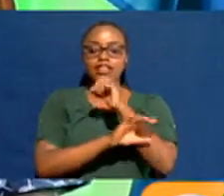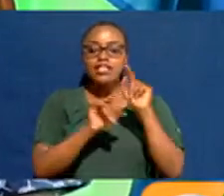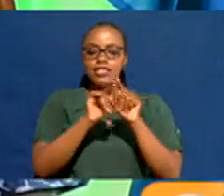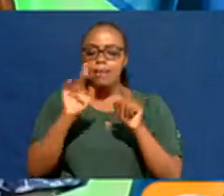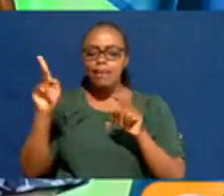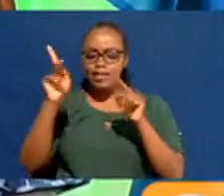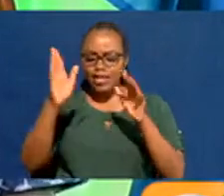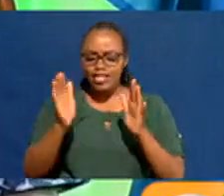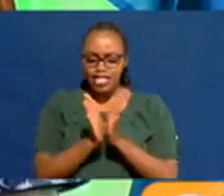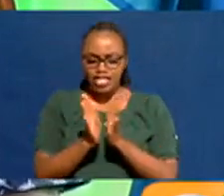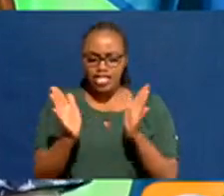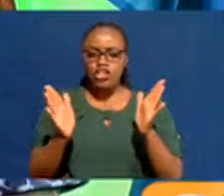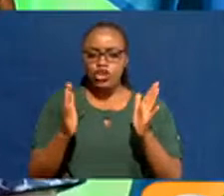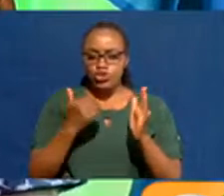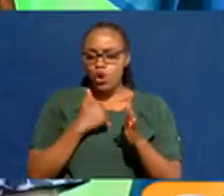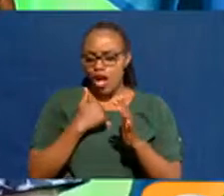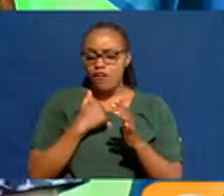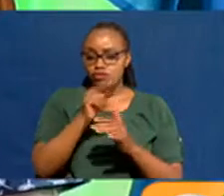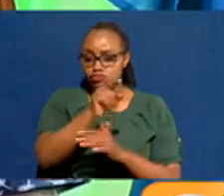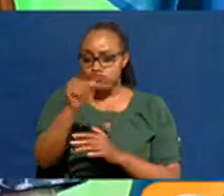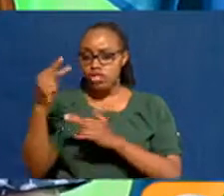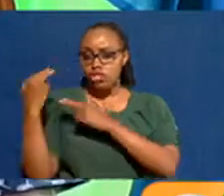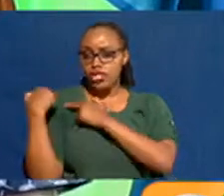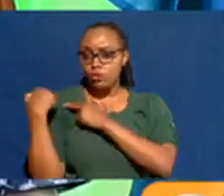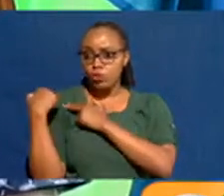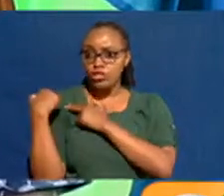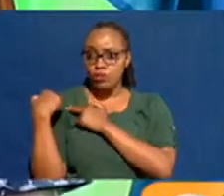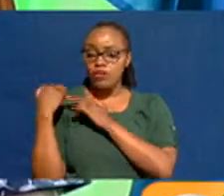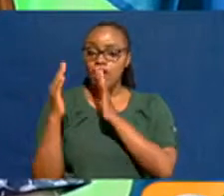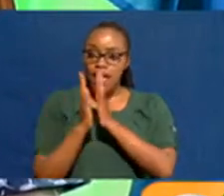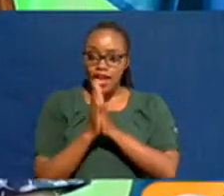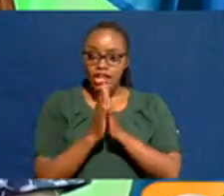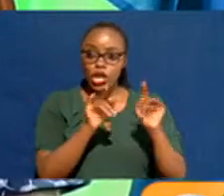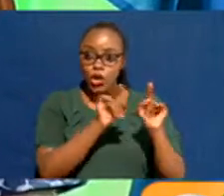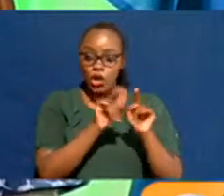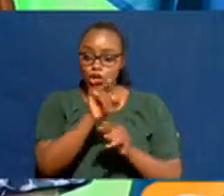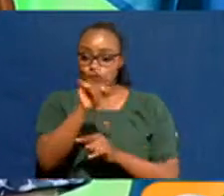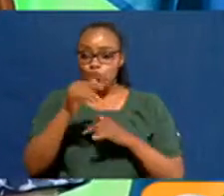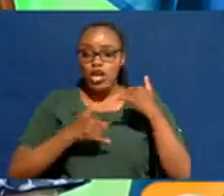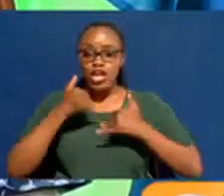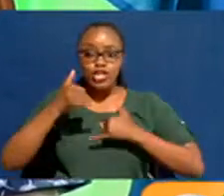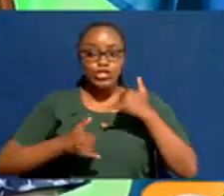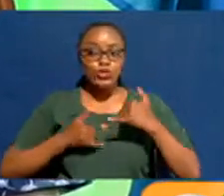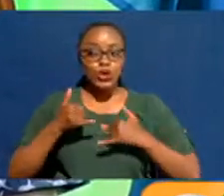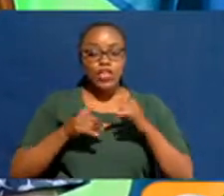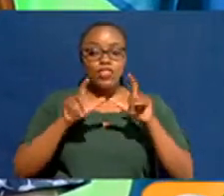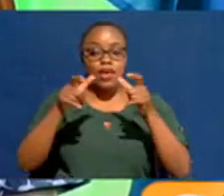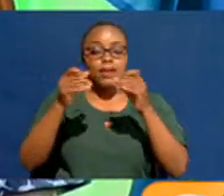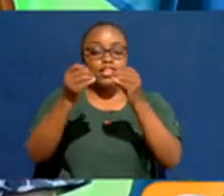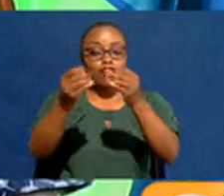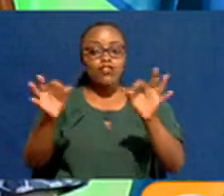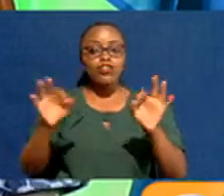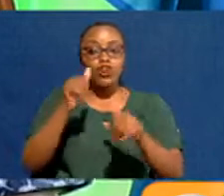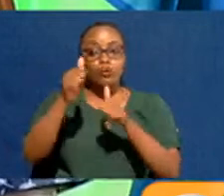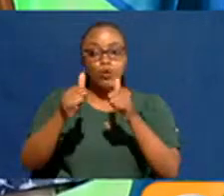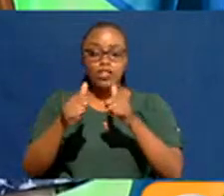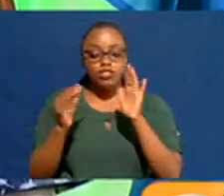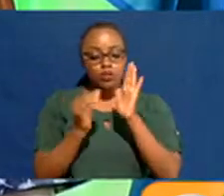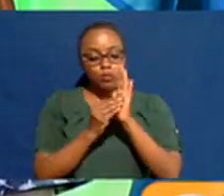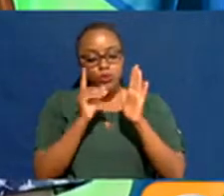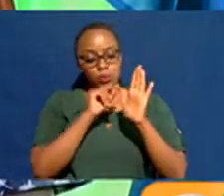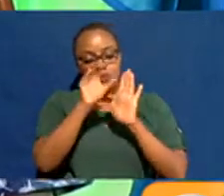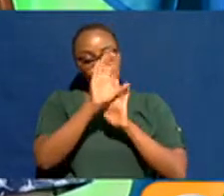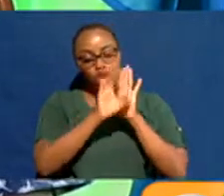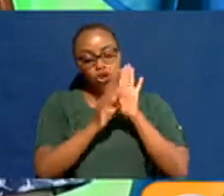Kenyans also, to hold you to account as you enjoy the media freedom that is enshrined in the